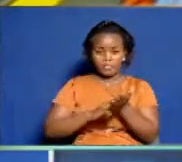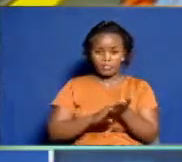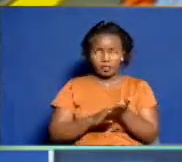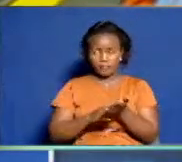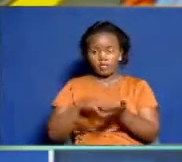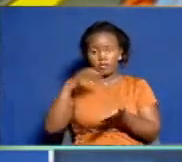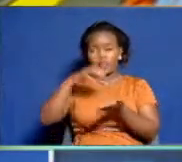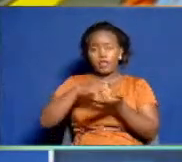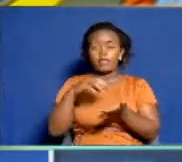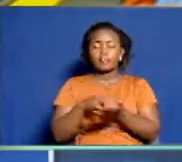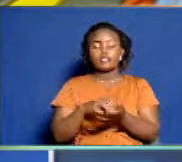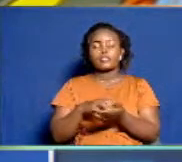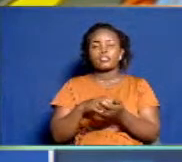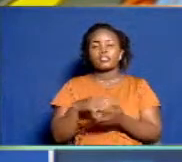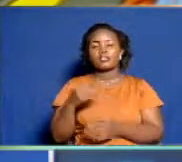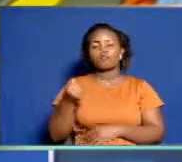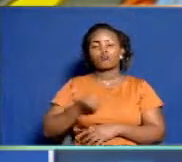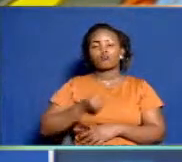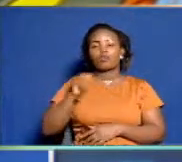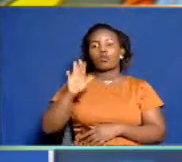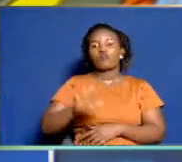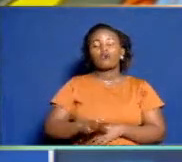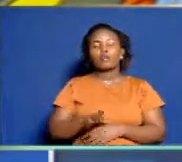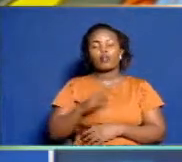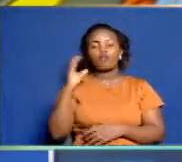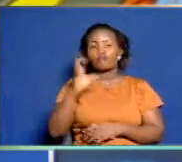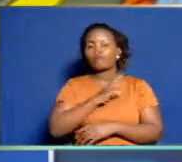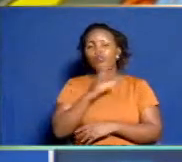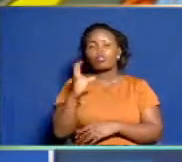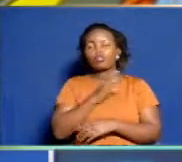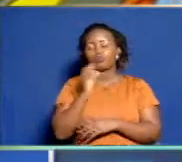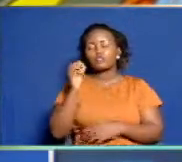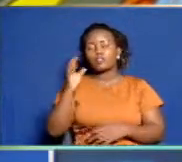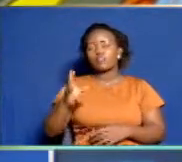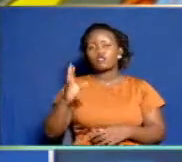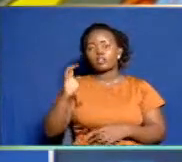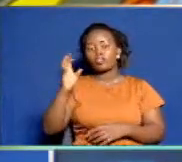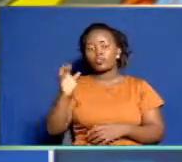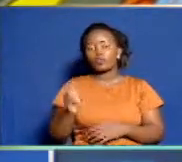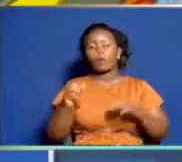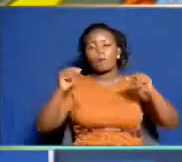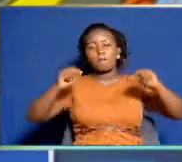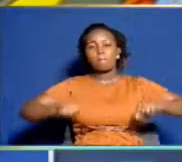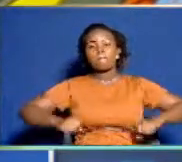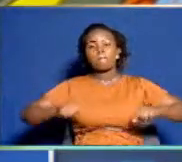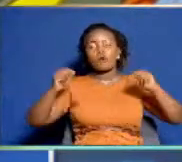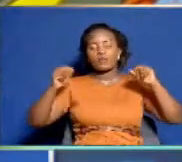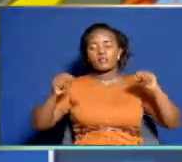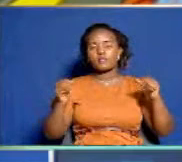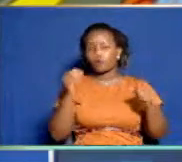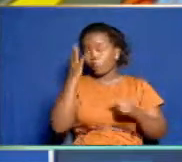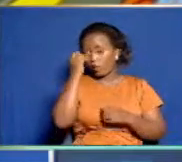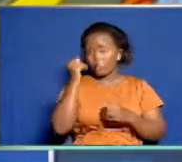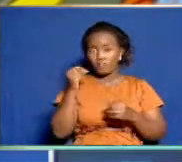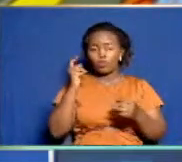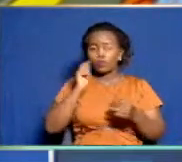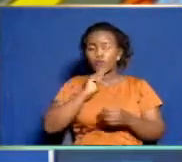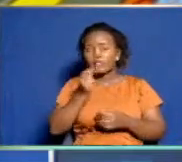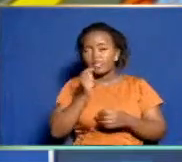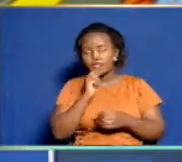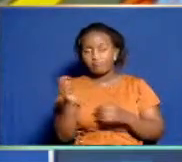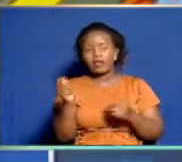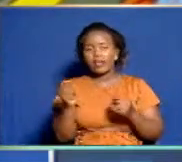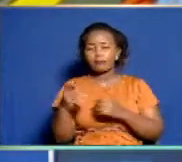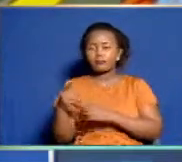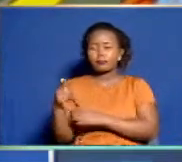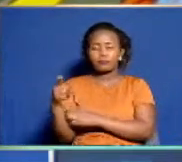death of Tekra Mungai, the daughter of Keroshe Breweries boss Tabitha Karanja, to testify in camera.